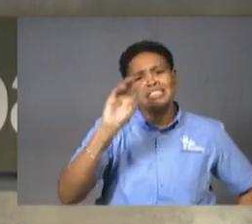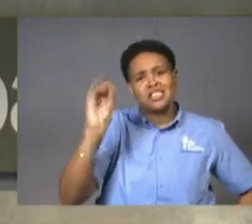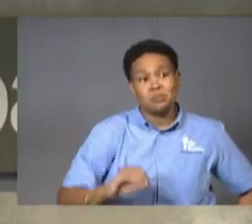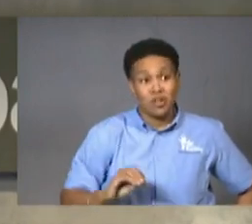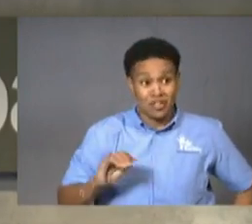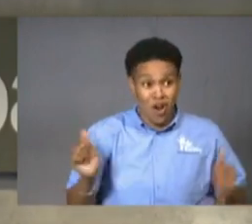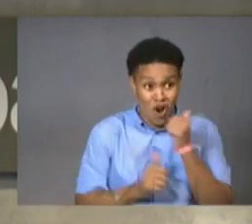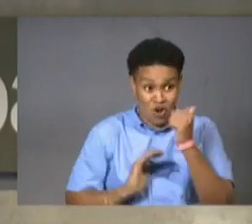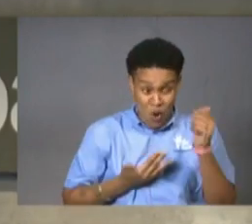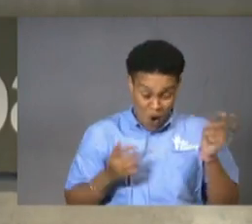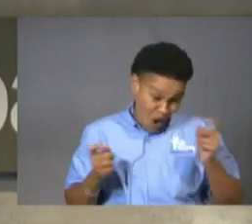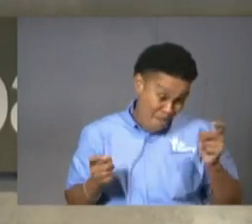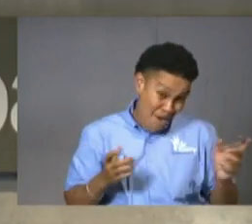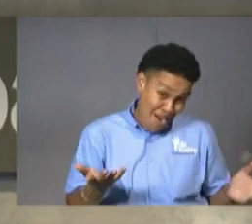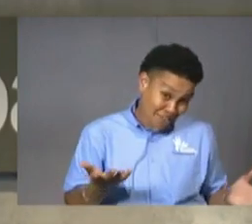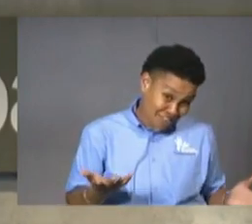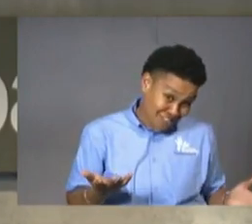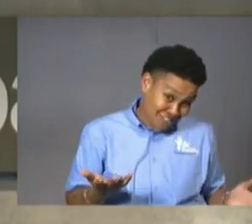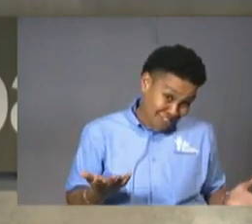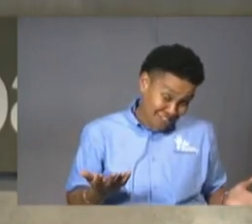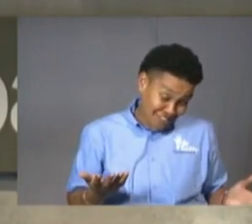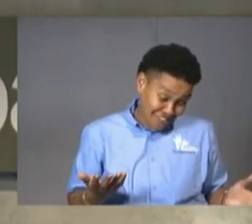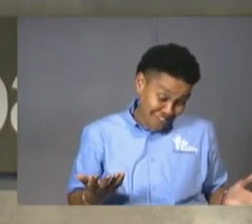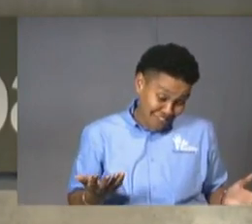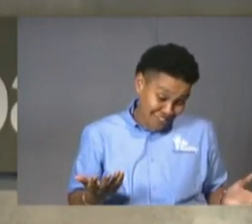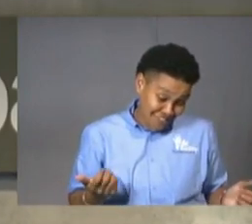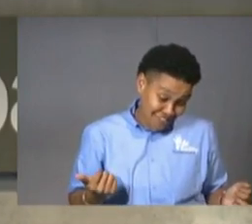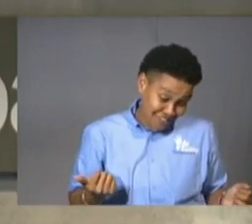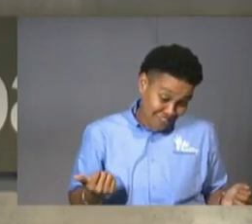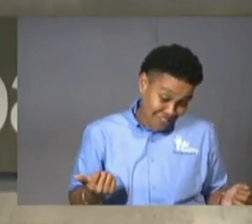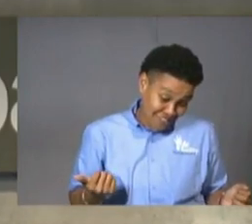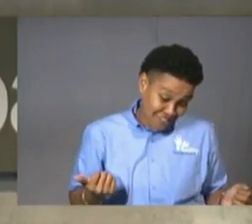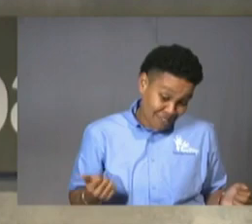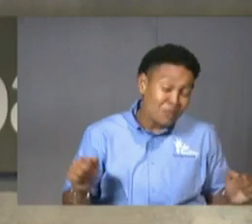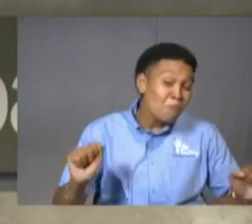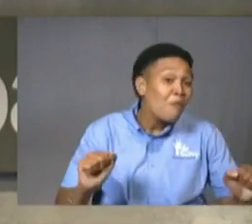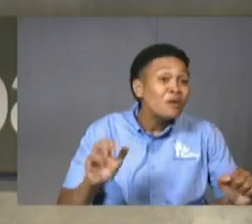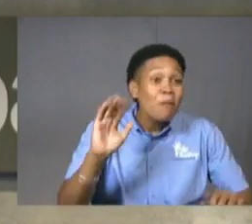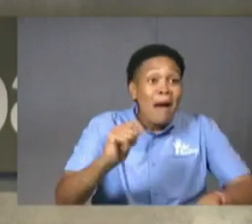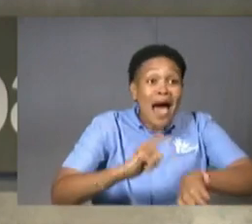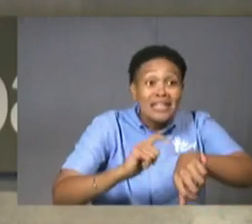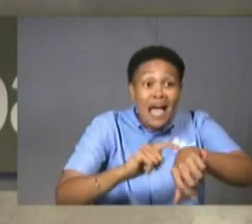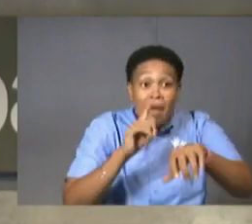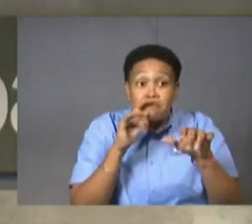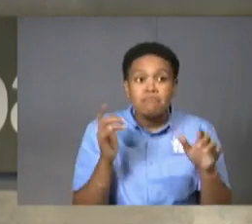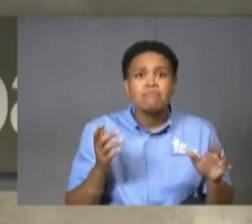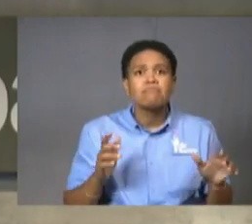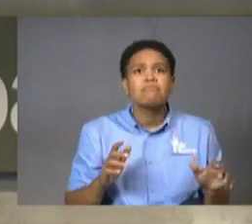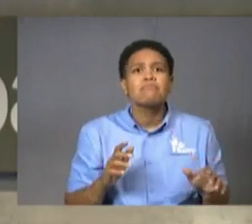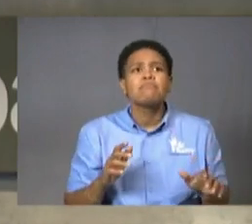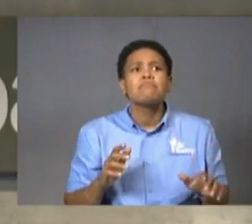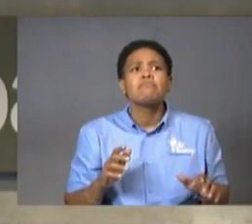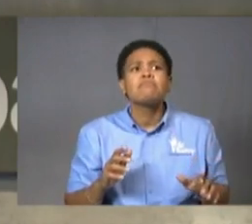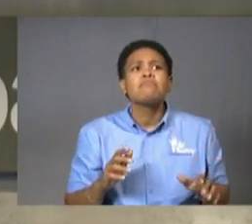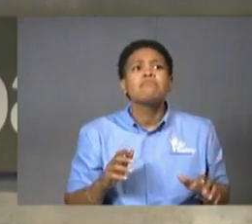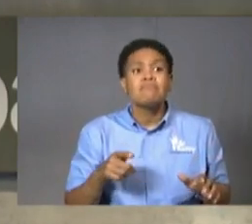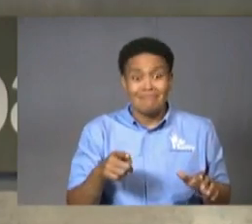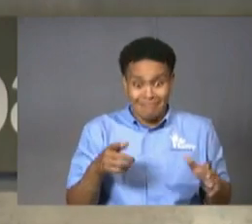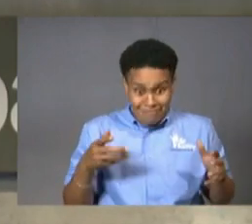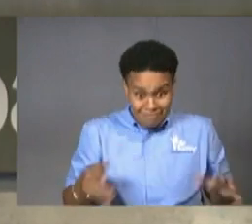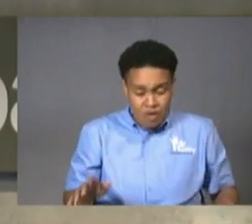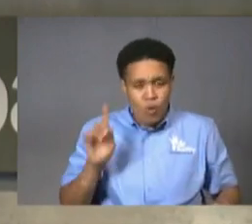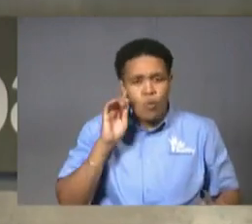that by the time the measurement is done, it will have fallen even further under this